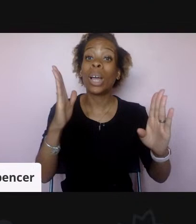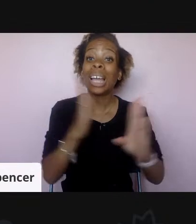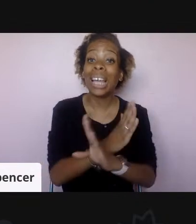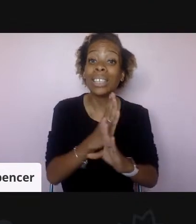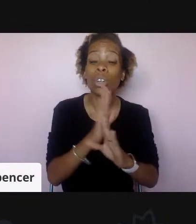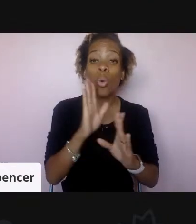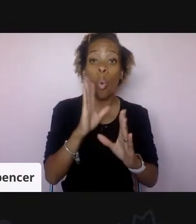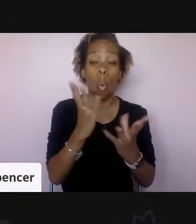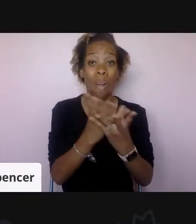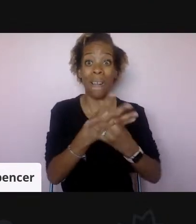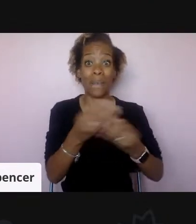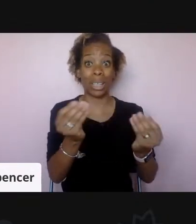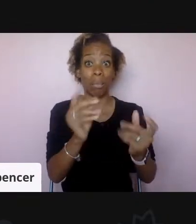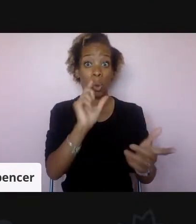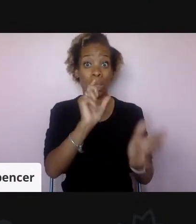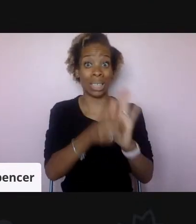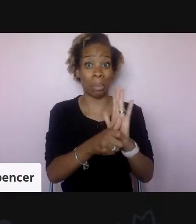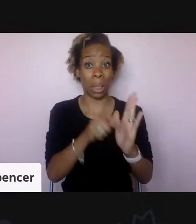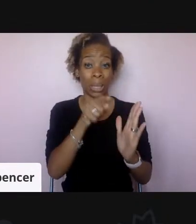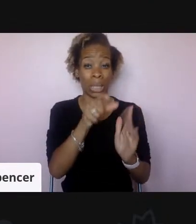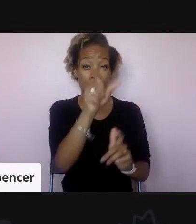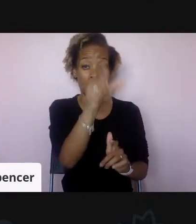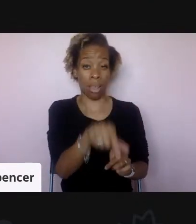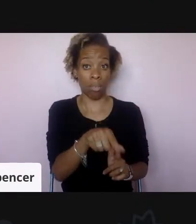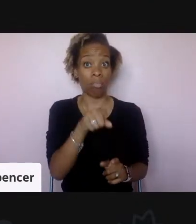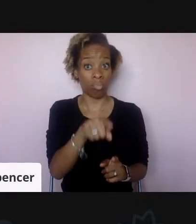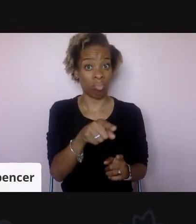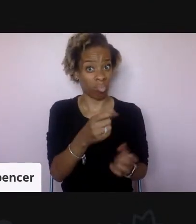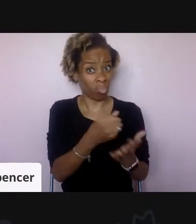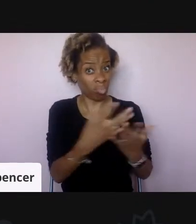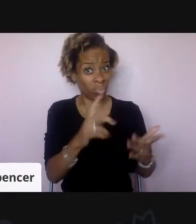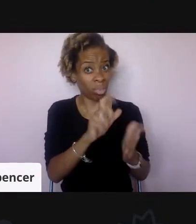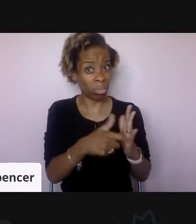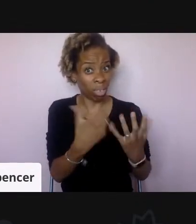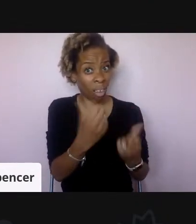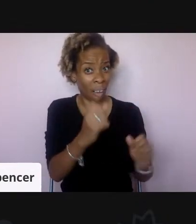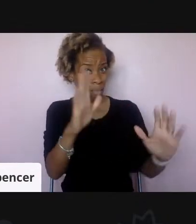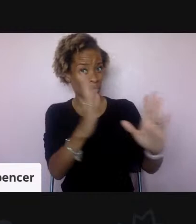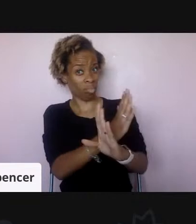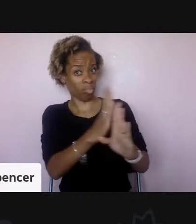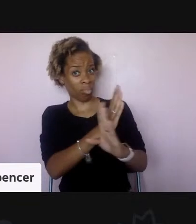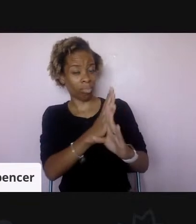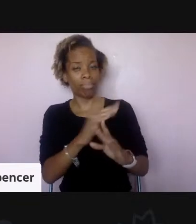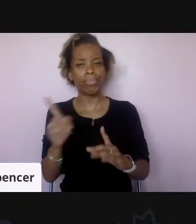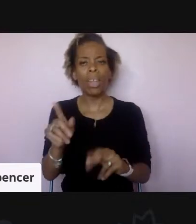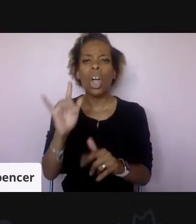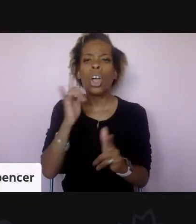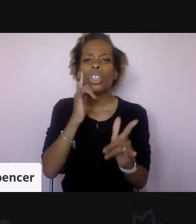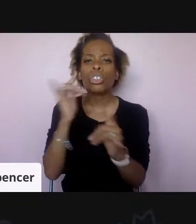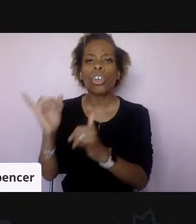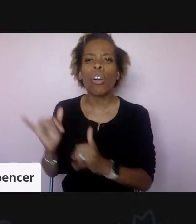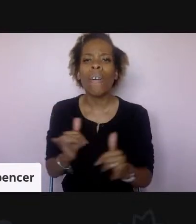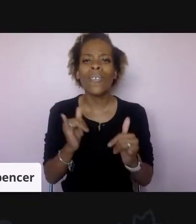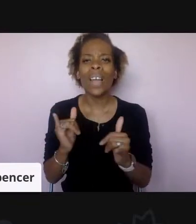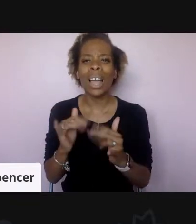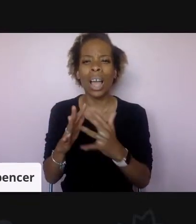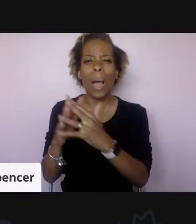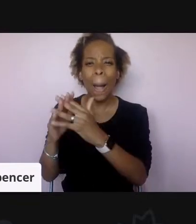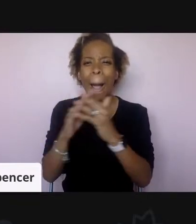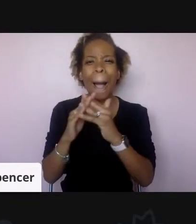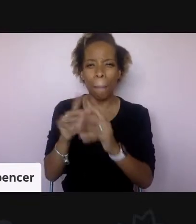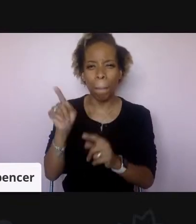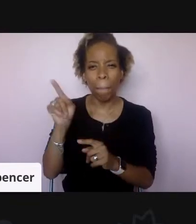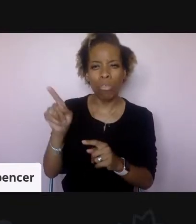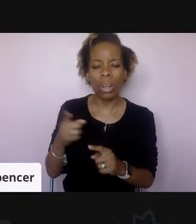perhaps accounts for the majority of disabilities. A survey in the USA showed that